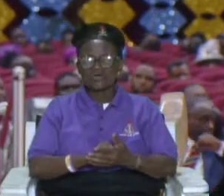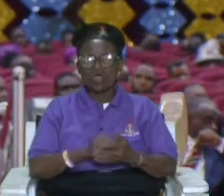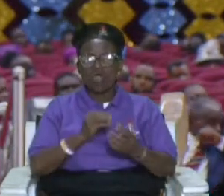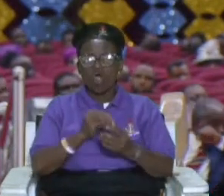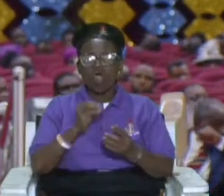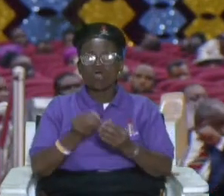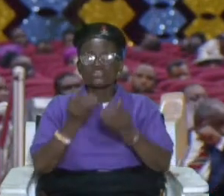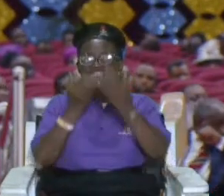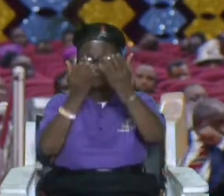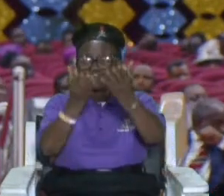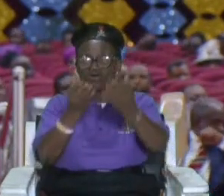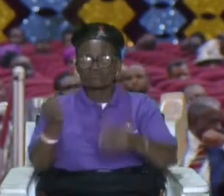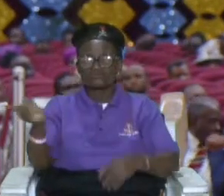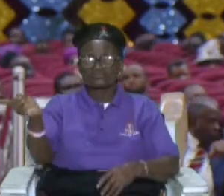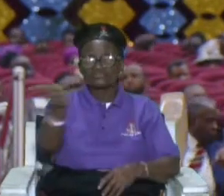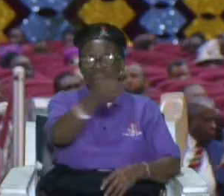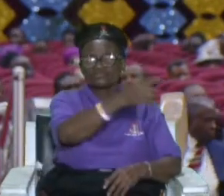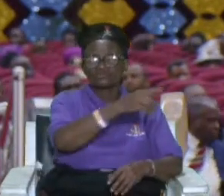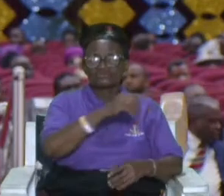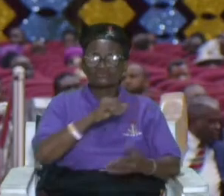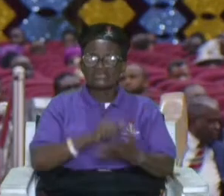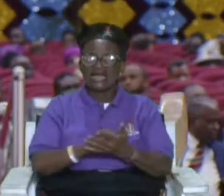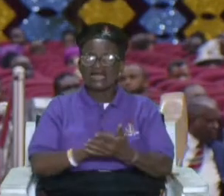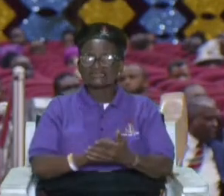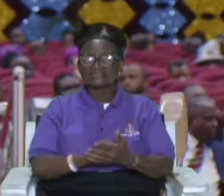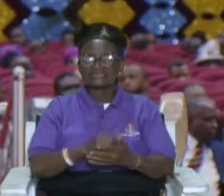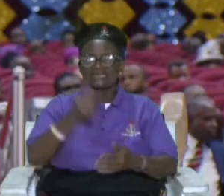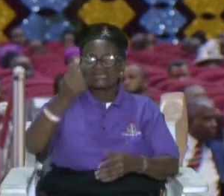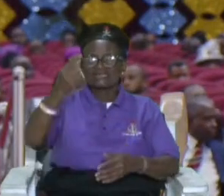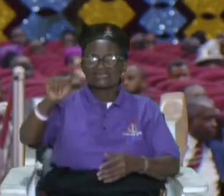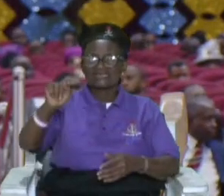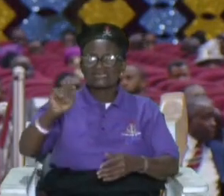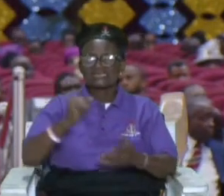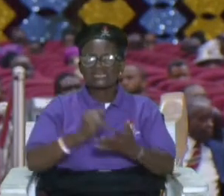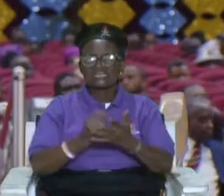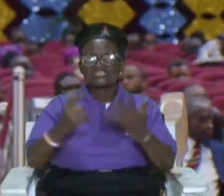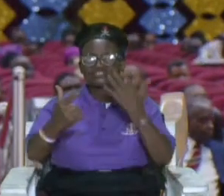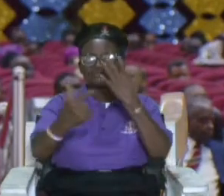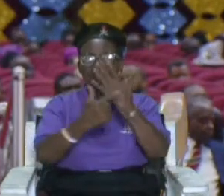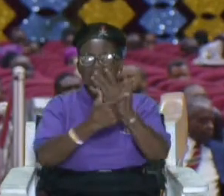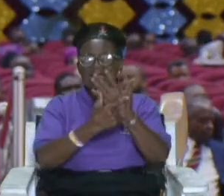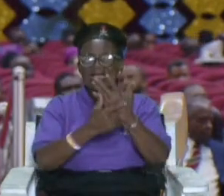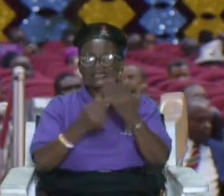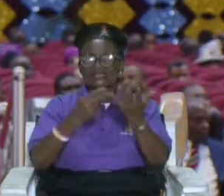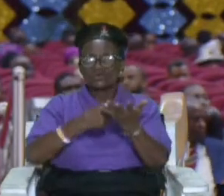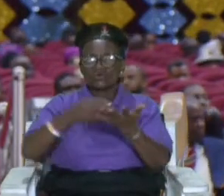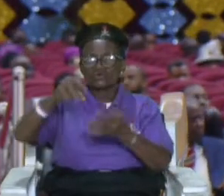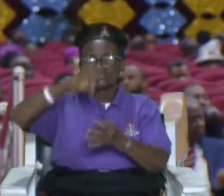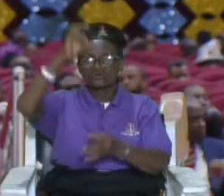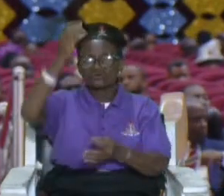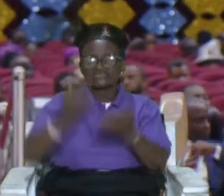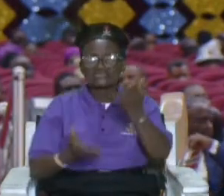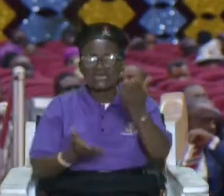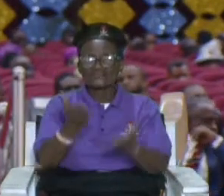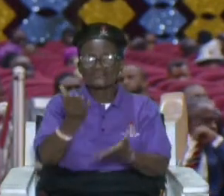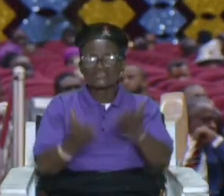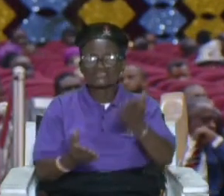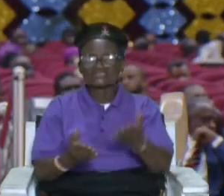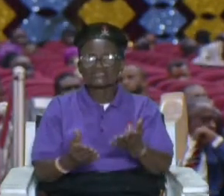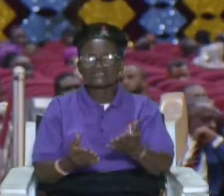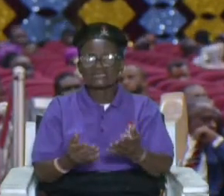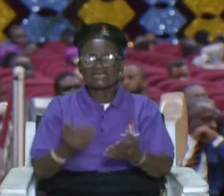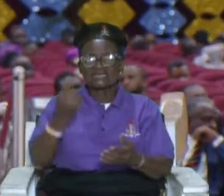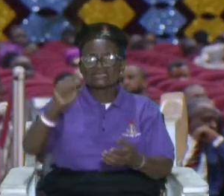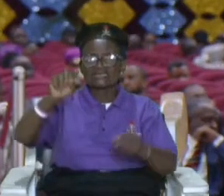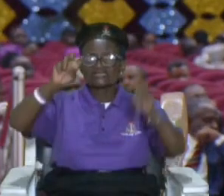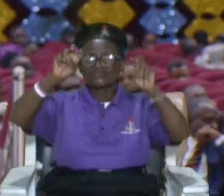that the July Holy Ghost service, the theme is